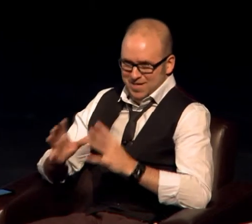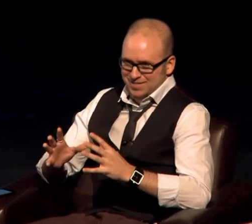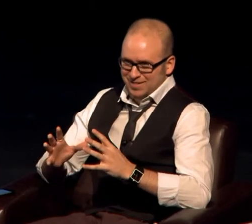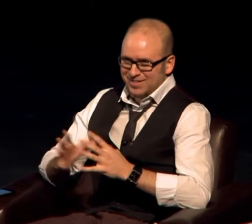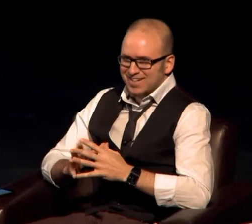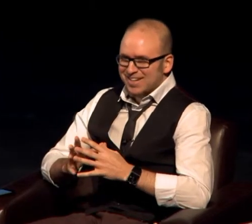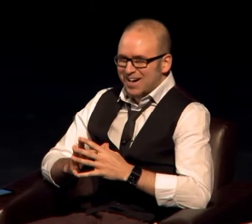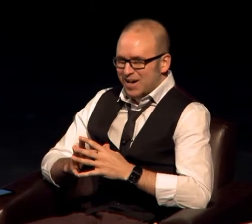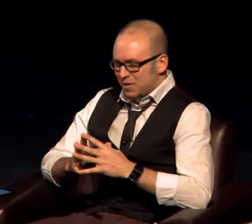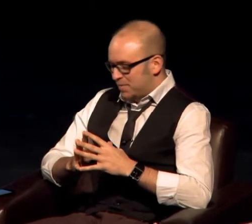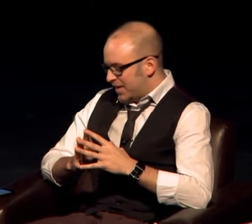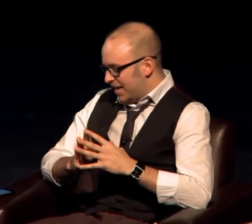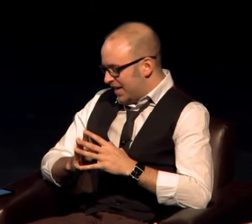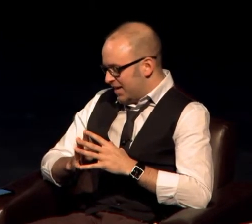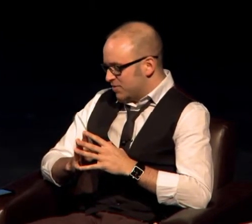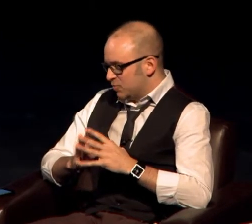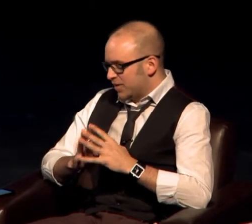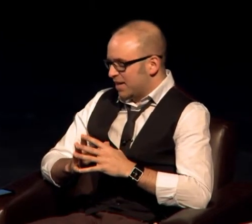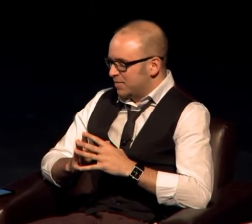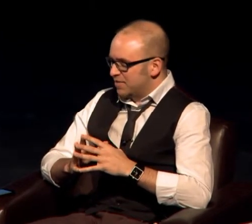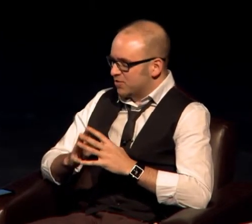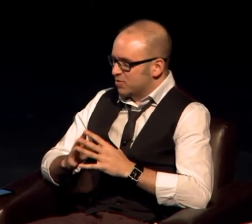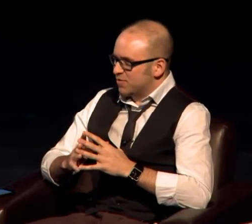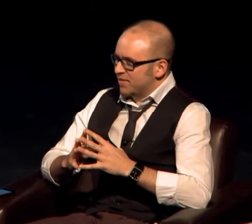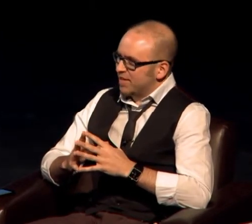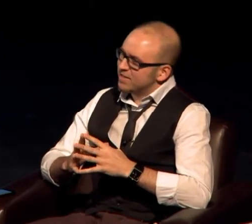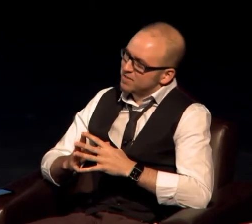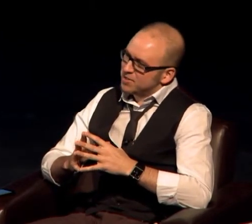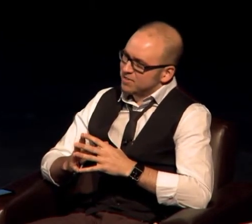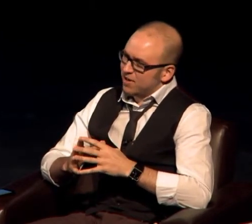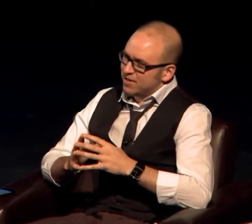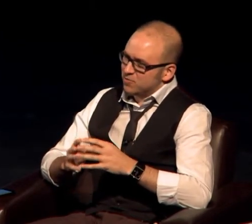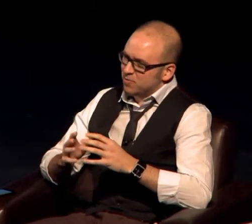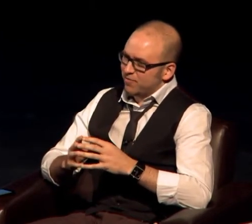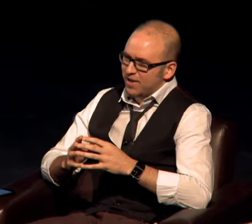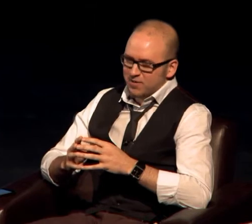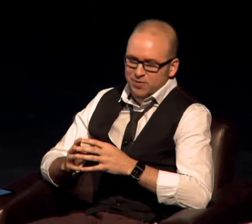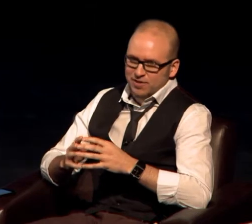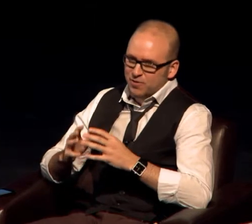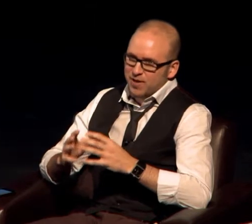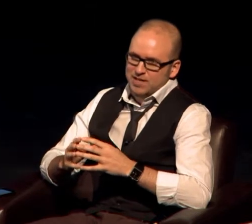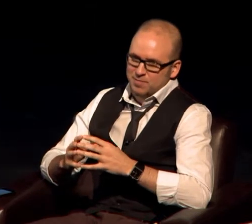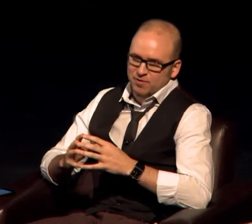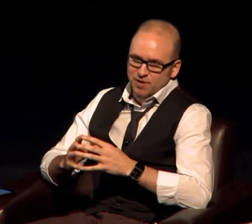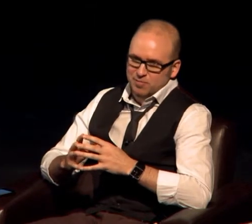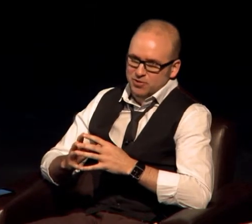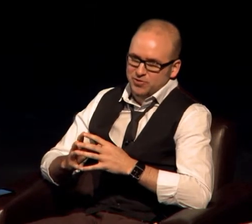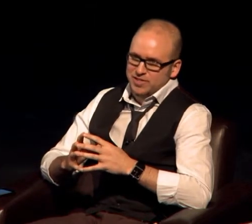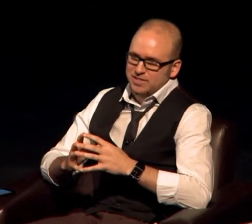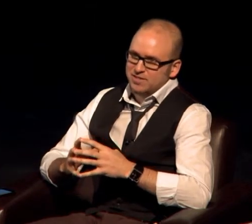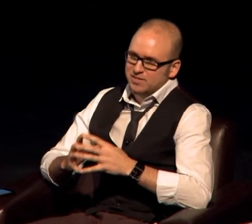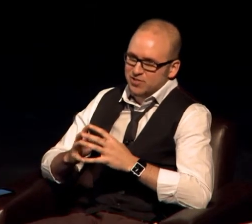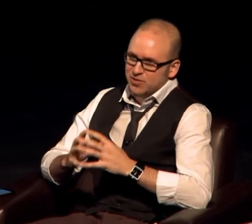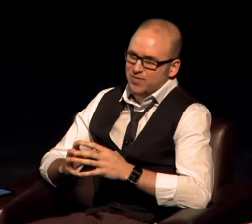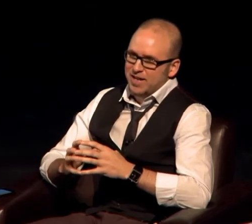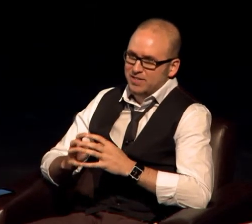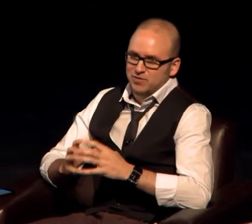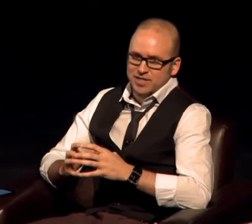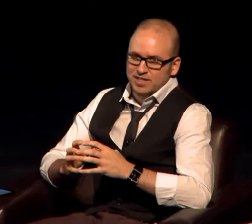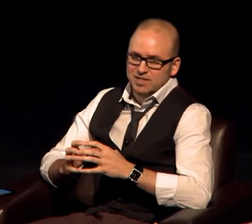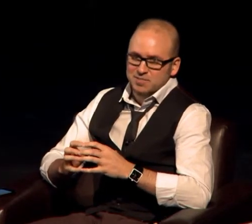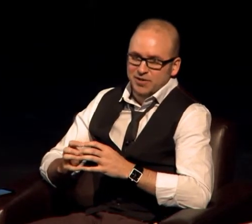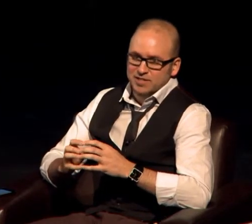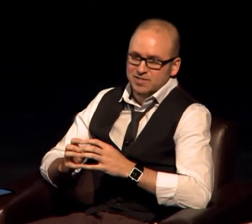geometrically amazing. And what that means in terms of exhibit design is we're provided with a great number of opportunities to